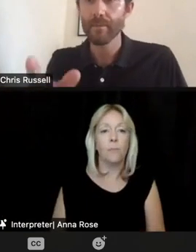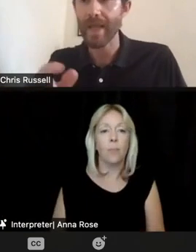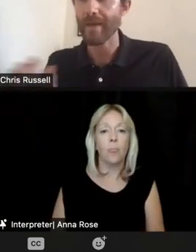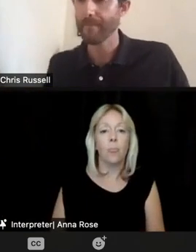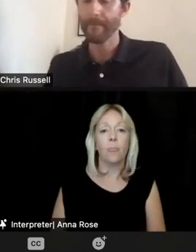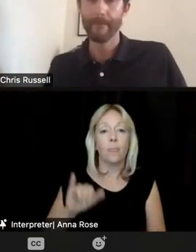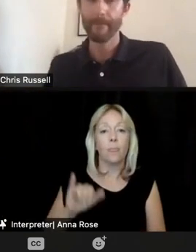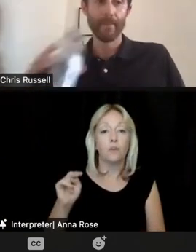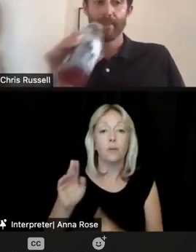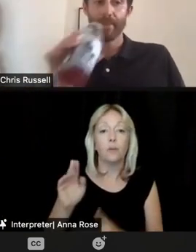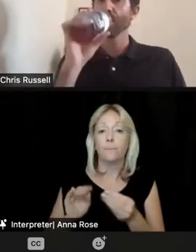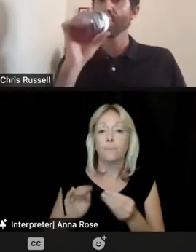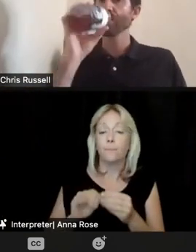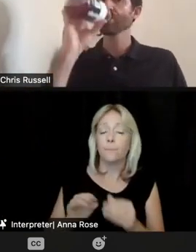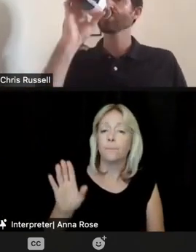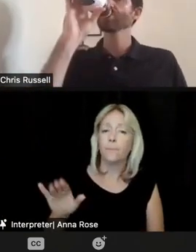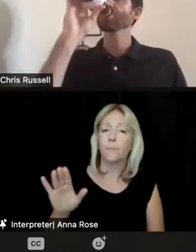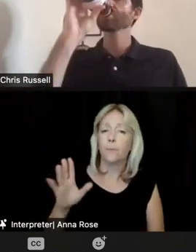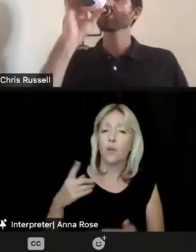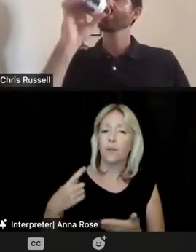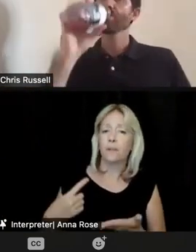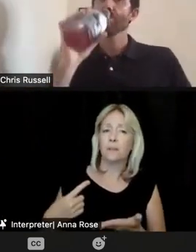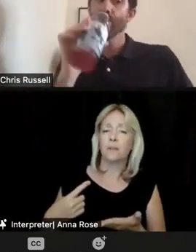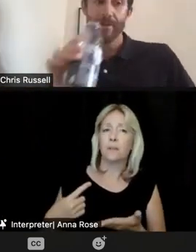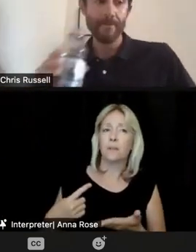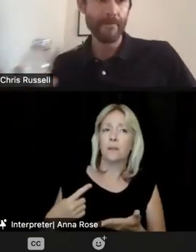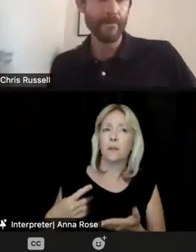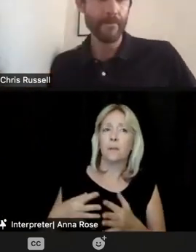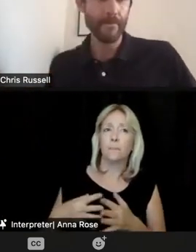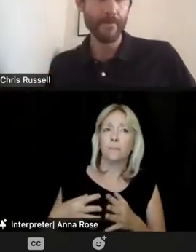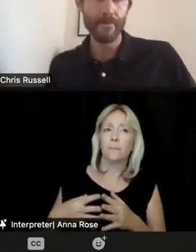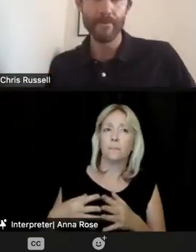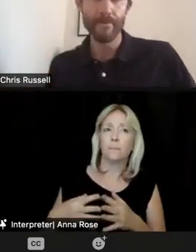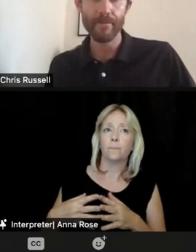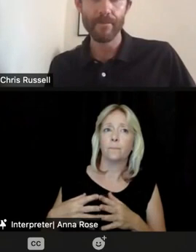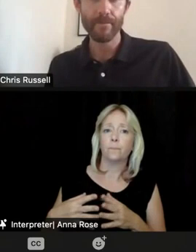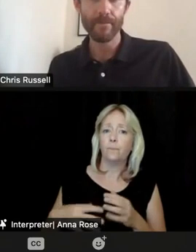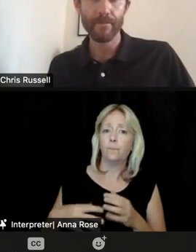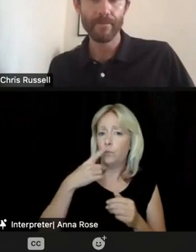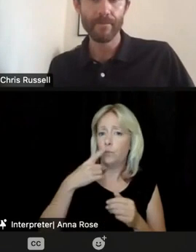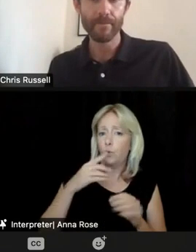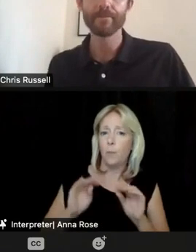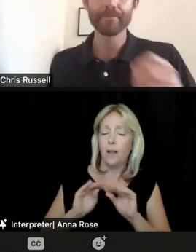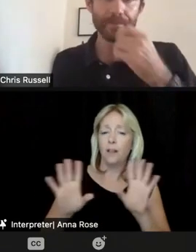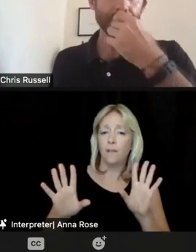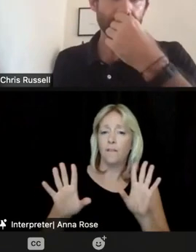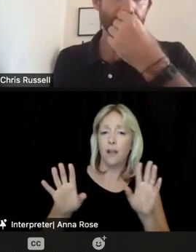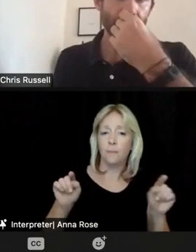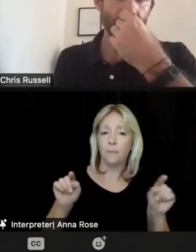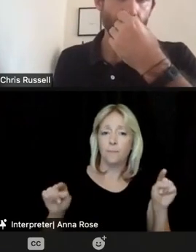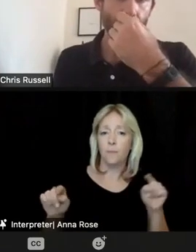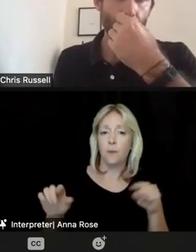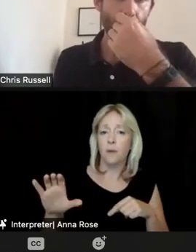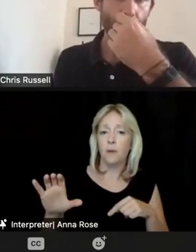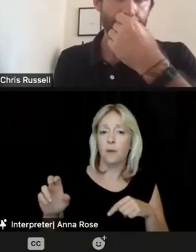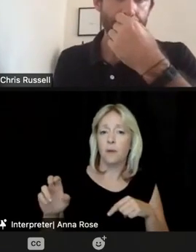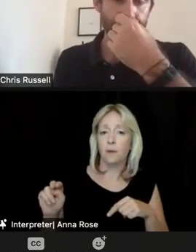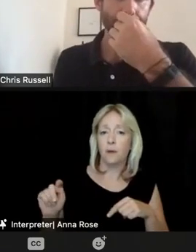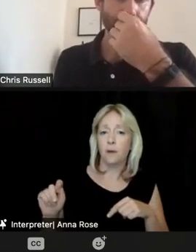Hey, Chris. Yeah. In your discussion with this, can you just kind of clarify the difference between contrast